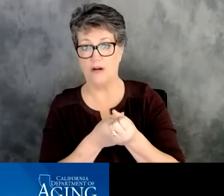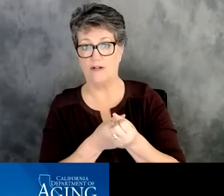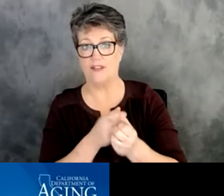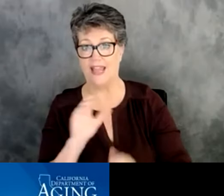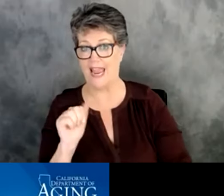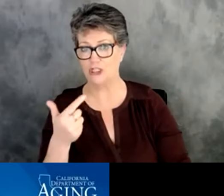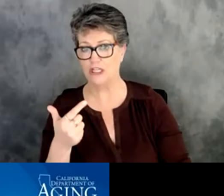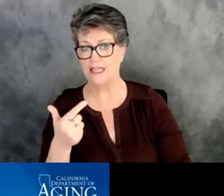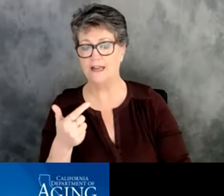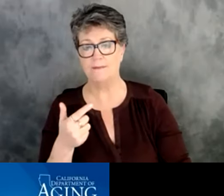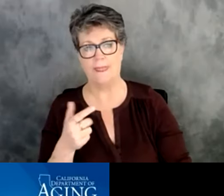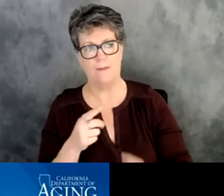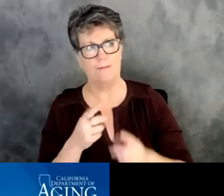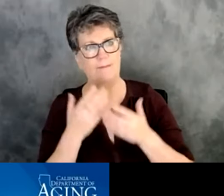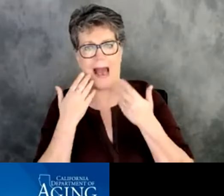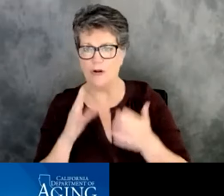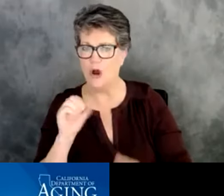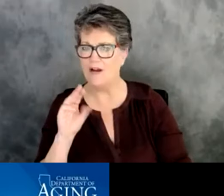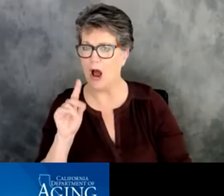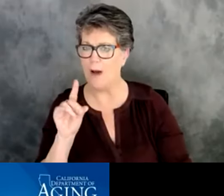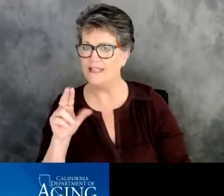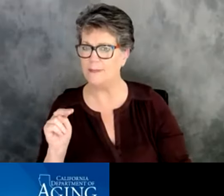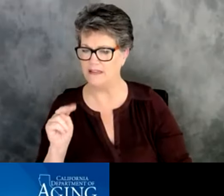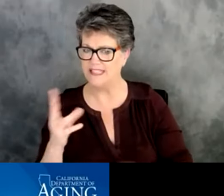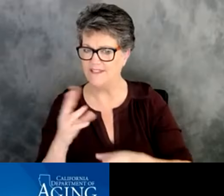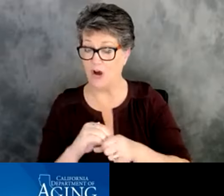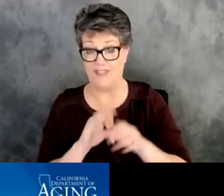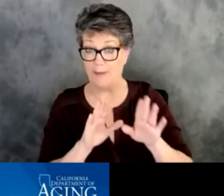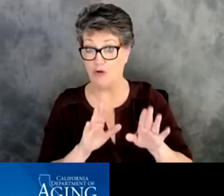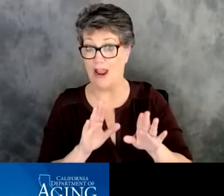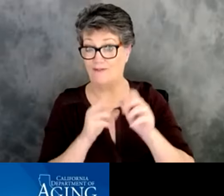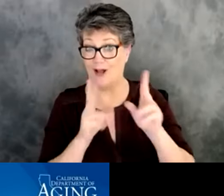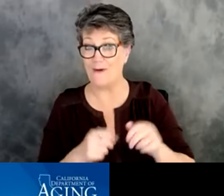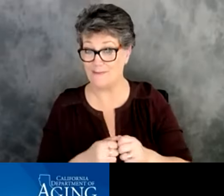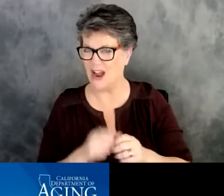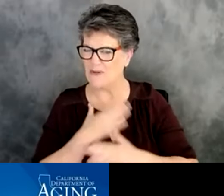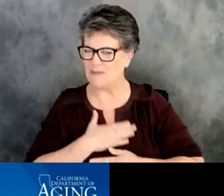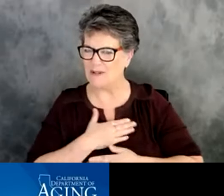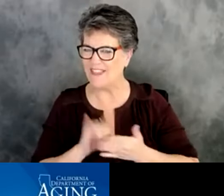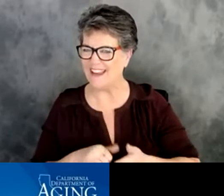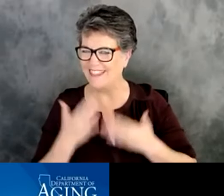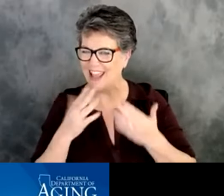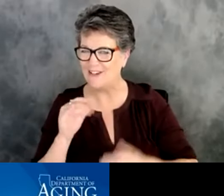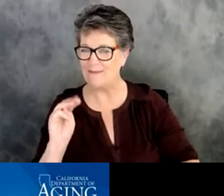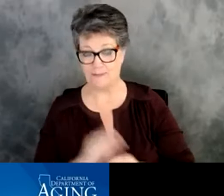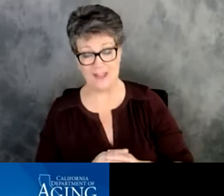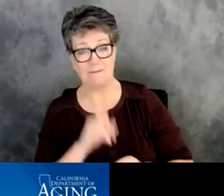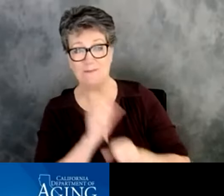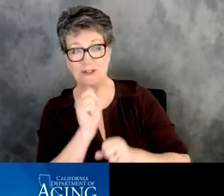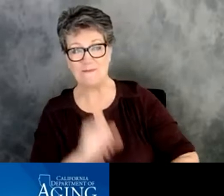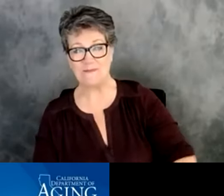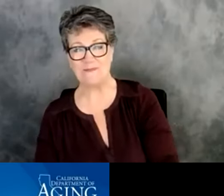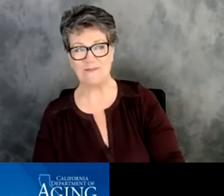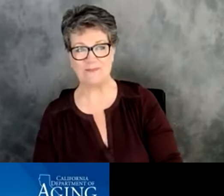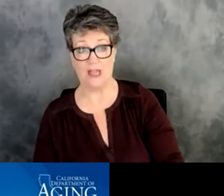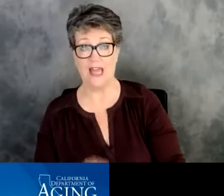but I don't know if the ombudsman has, but that would be great. That would be a great connection that I really appreciate. Thank you, Kim. Yep, for sure.